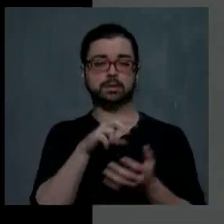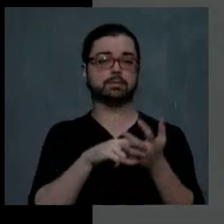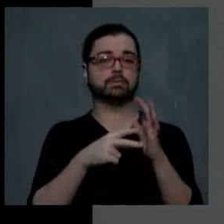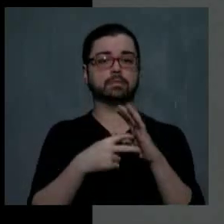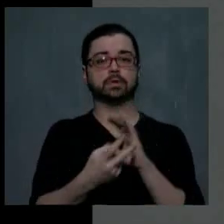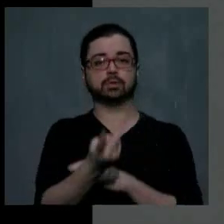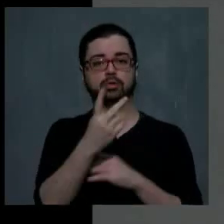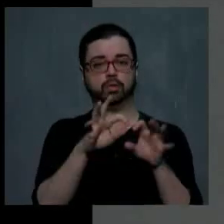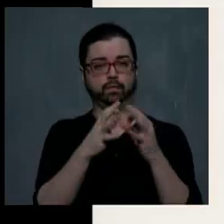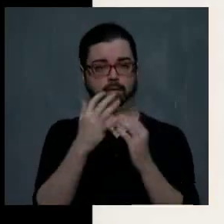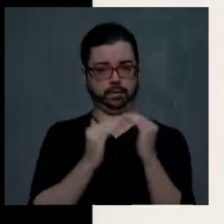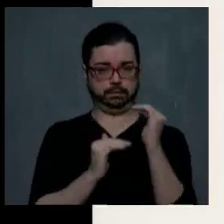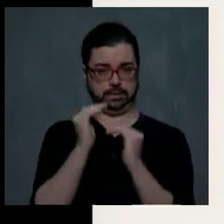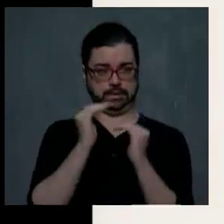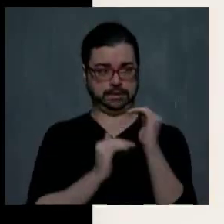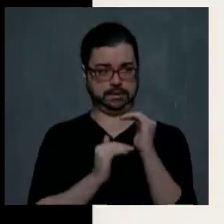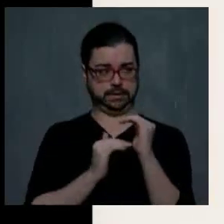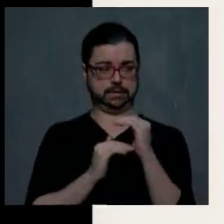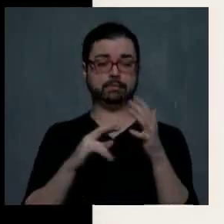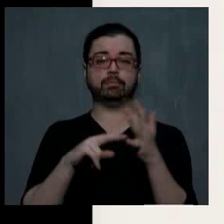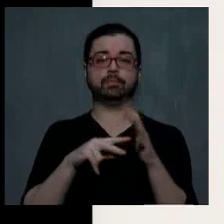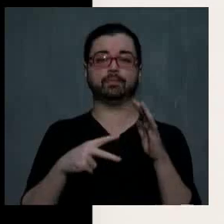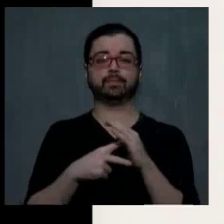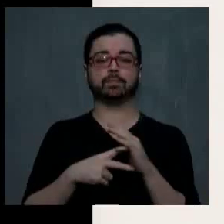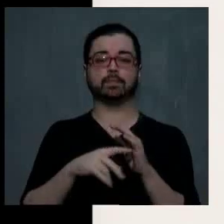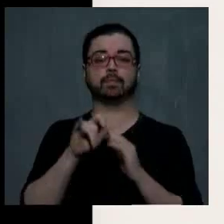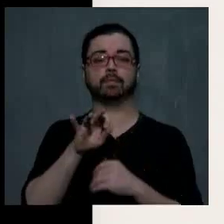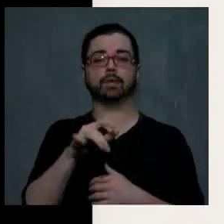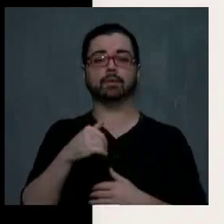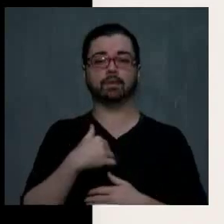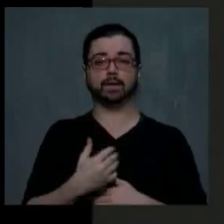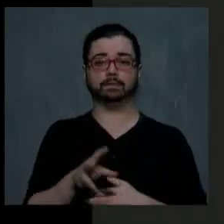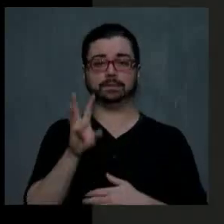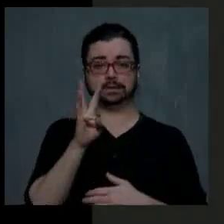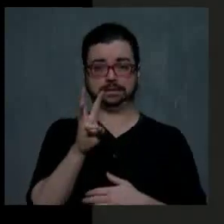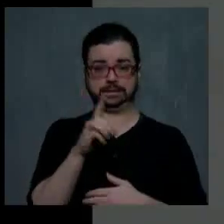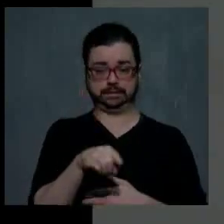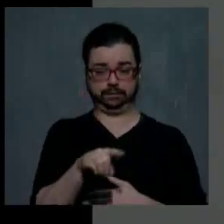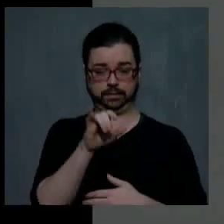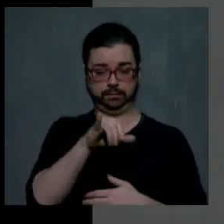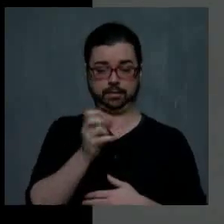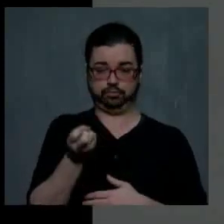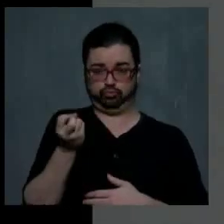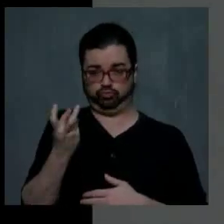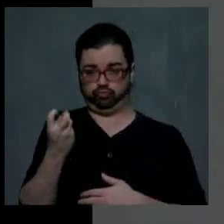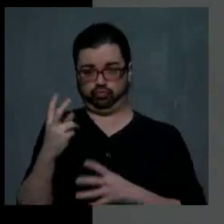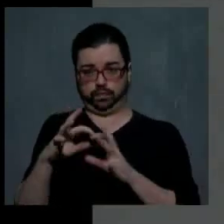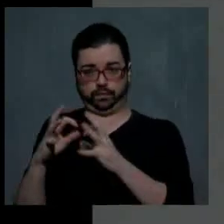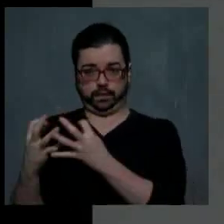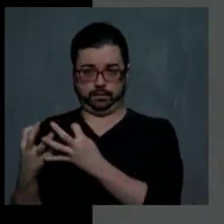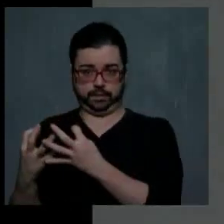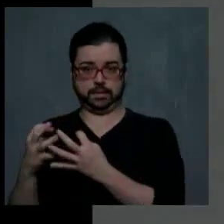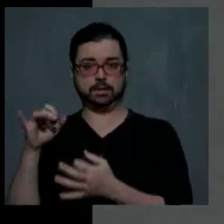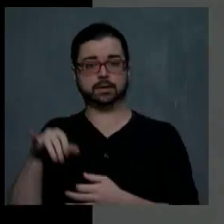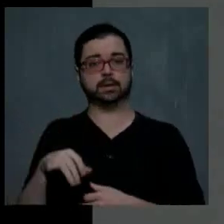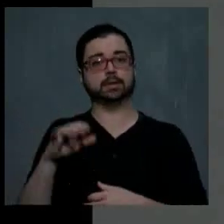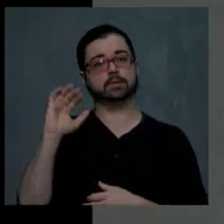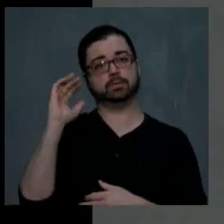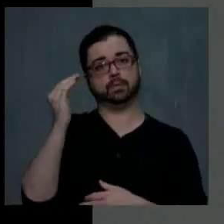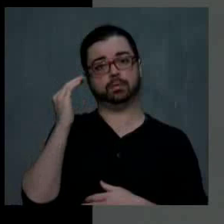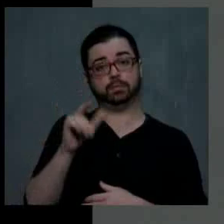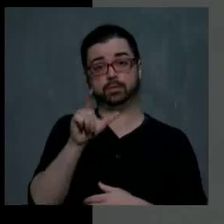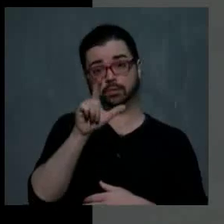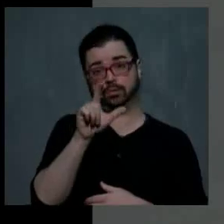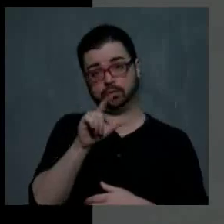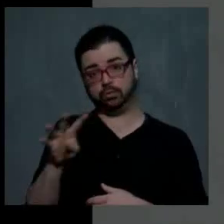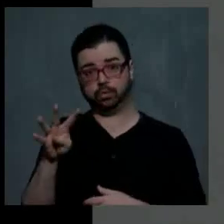buildings, and that means if there are 6 of them, that's 12 families. That's also probably